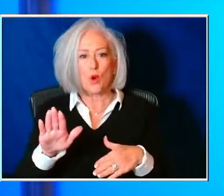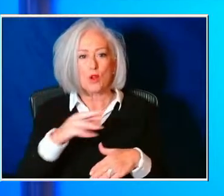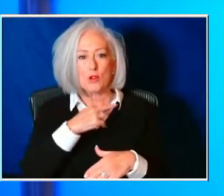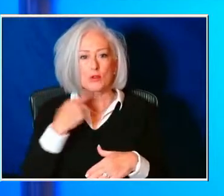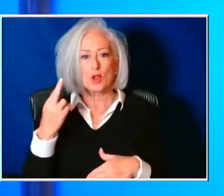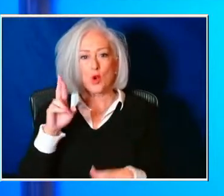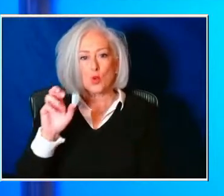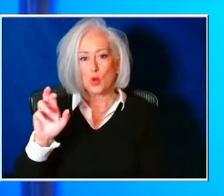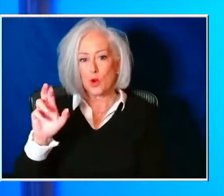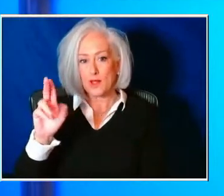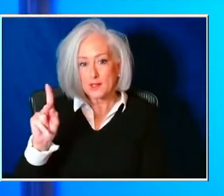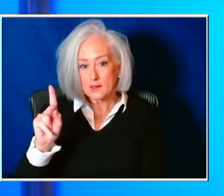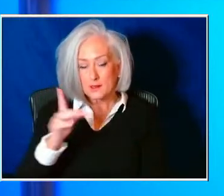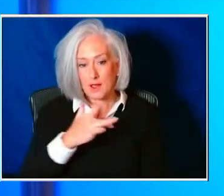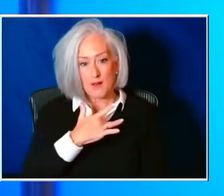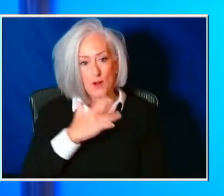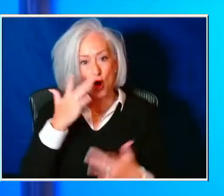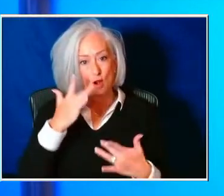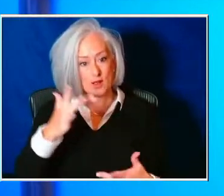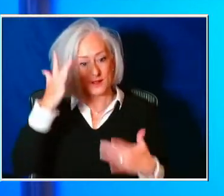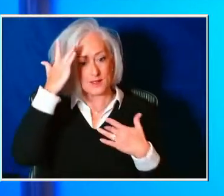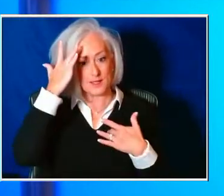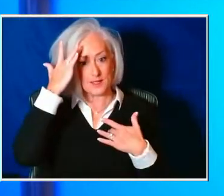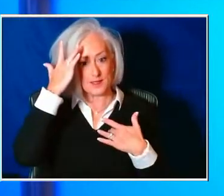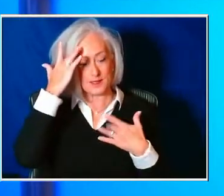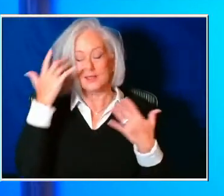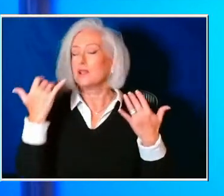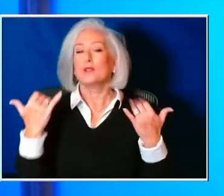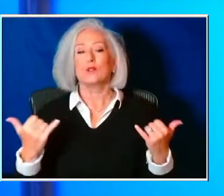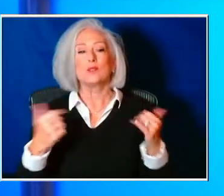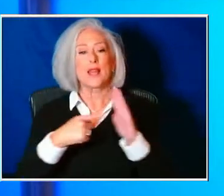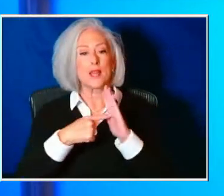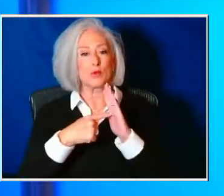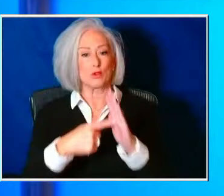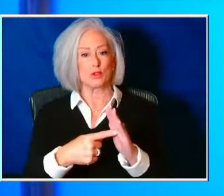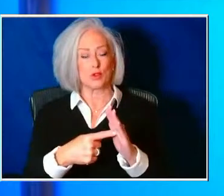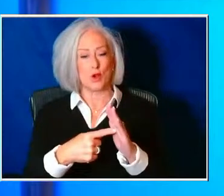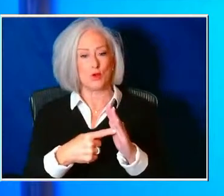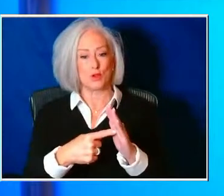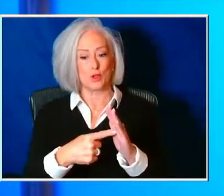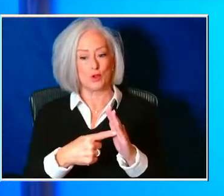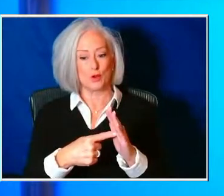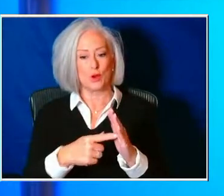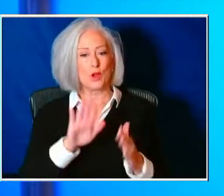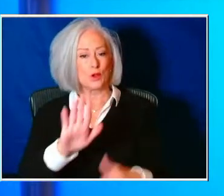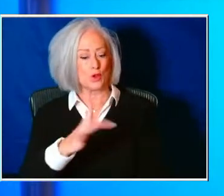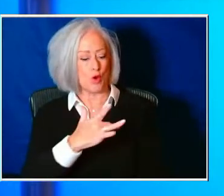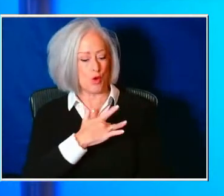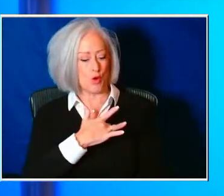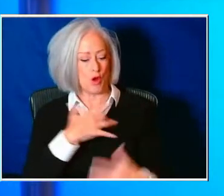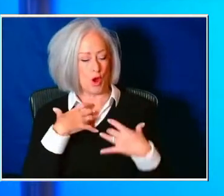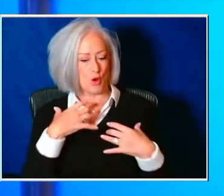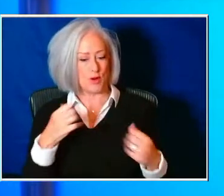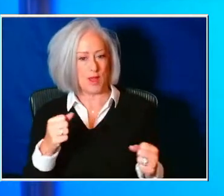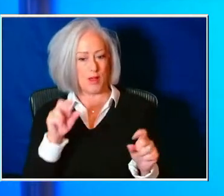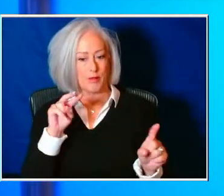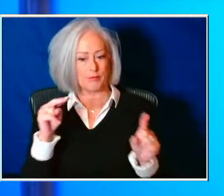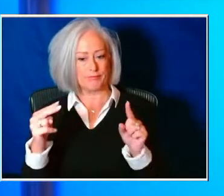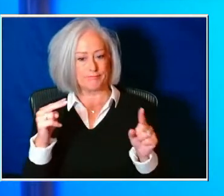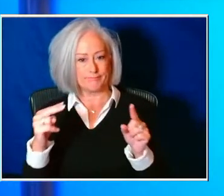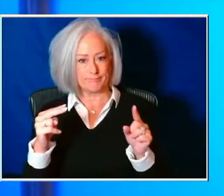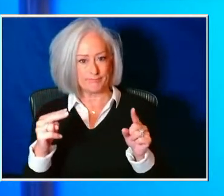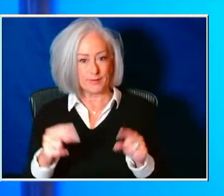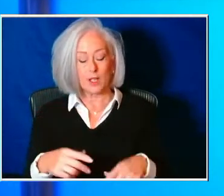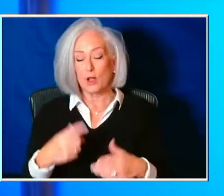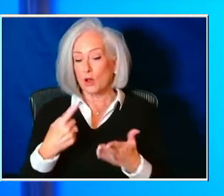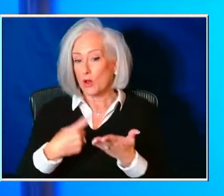show you how to get a better idea of where you stand when it comes to your heart health. It is called a cardio score.